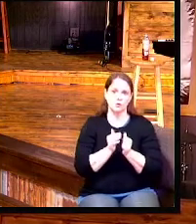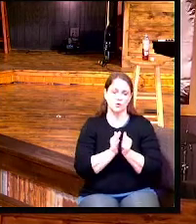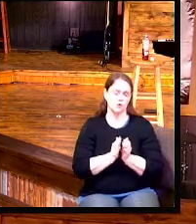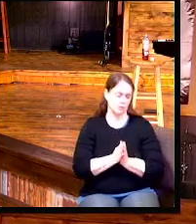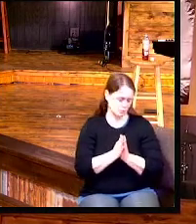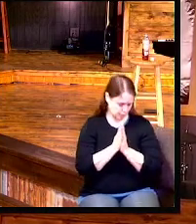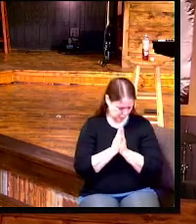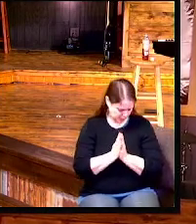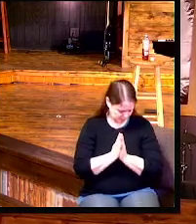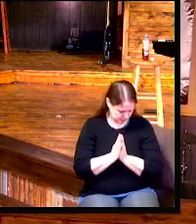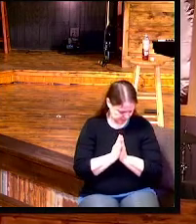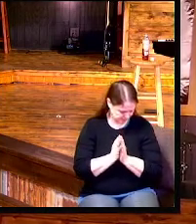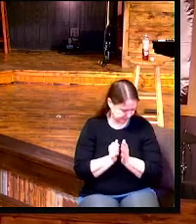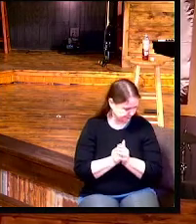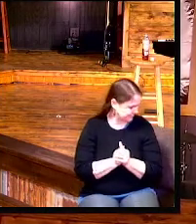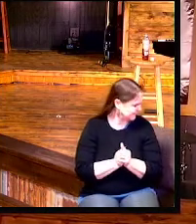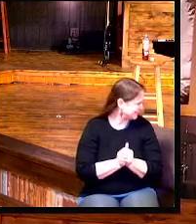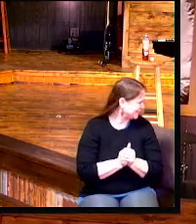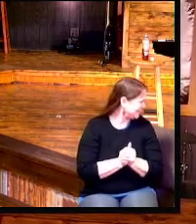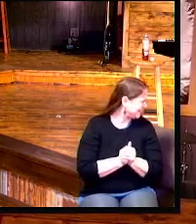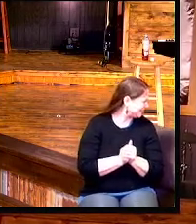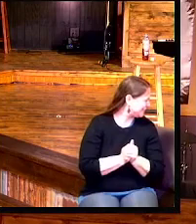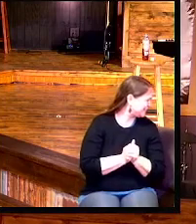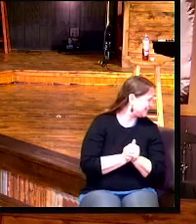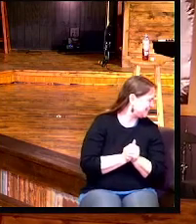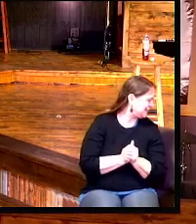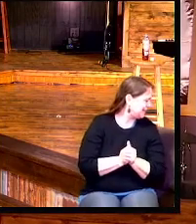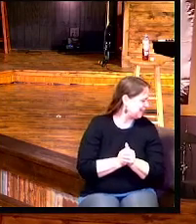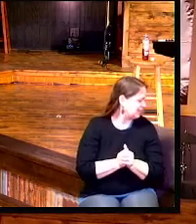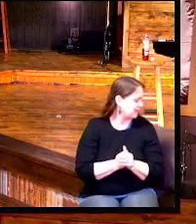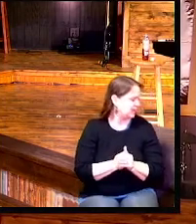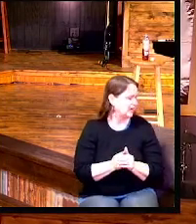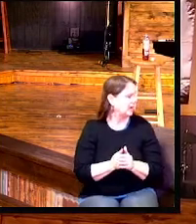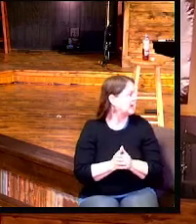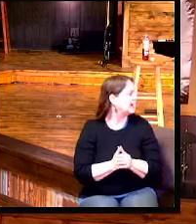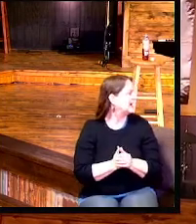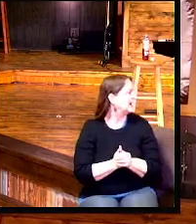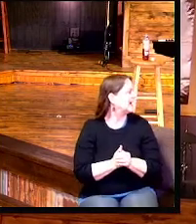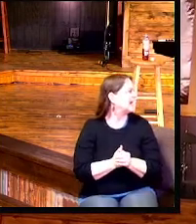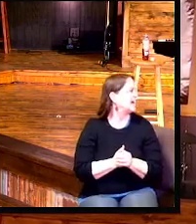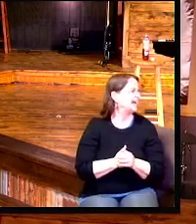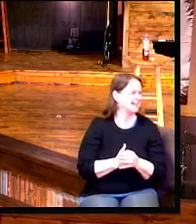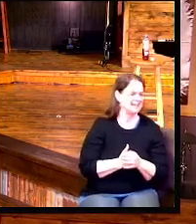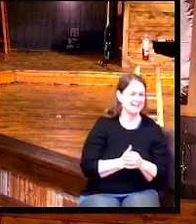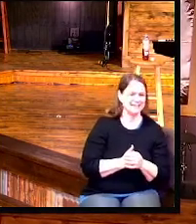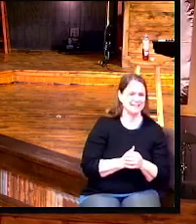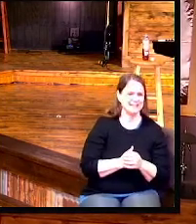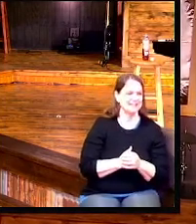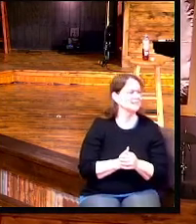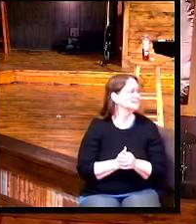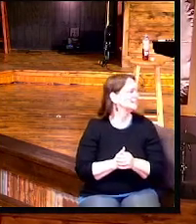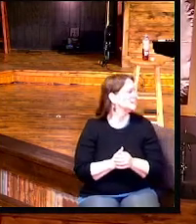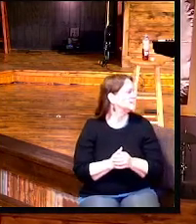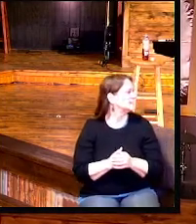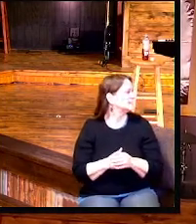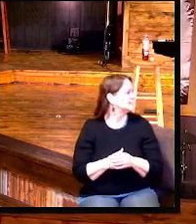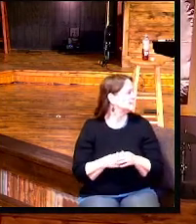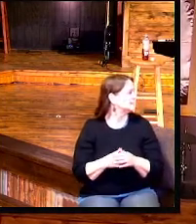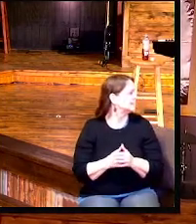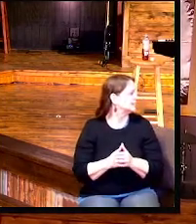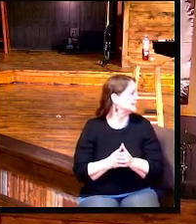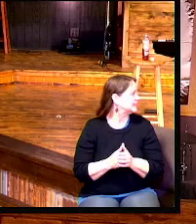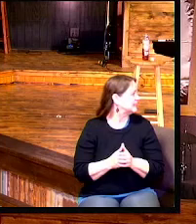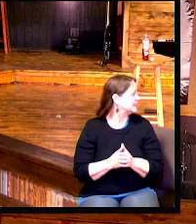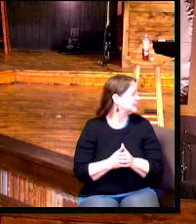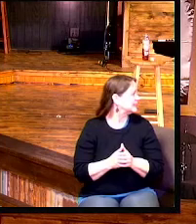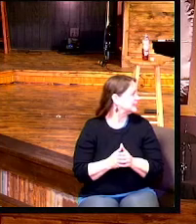All right, I'm squishing up here because my foot's all wet. Hey, dudes, you're not waterproof, by the way. All right, so sticks